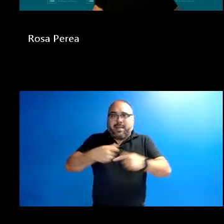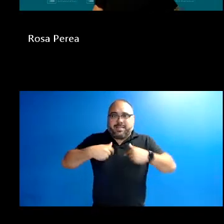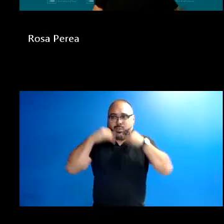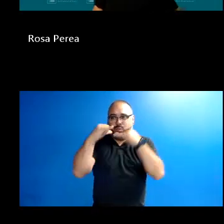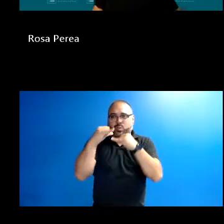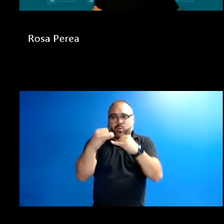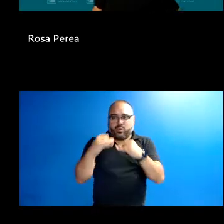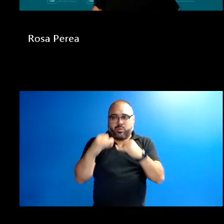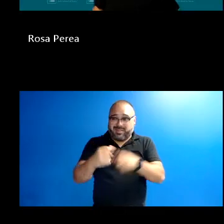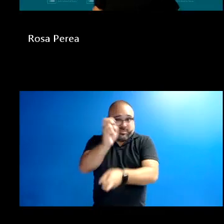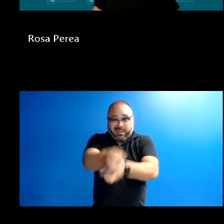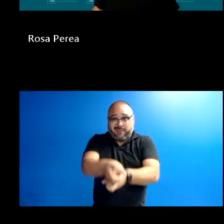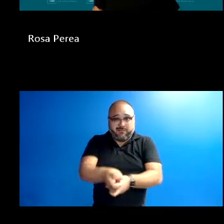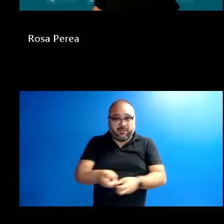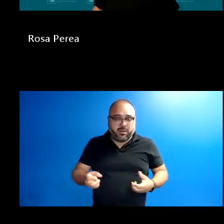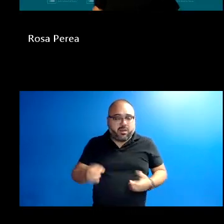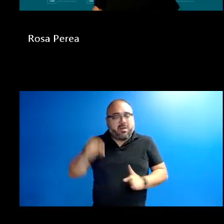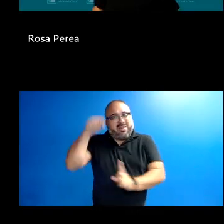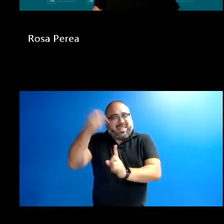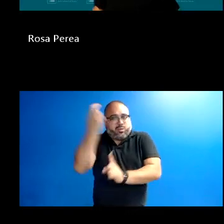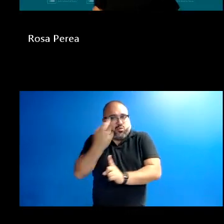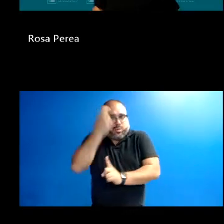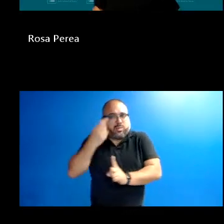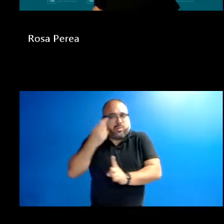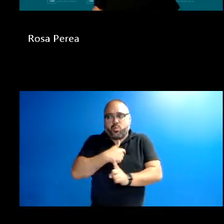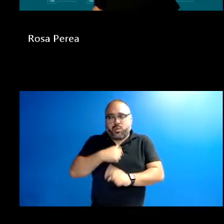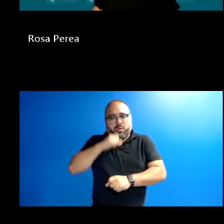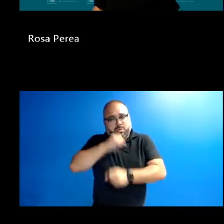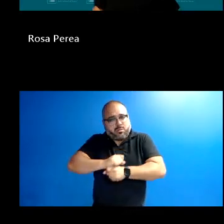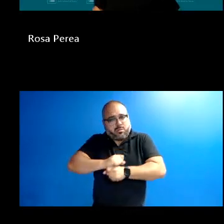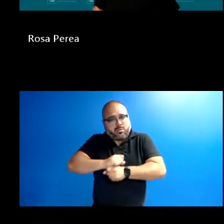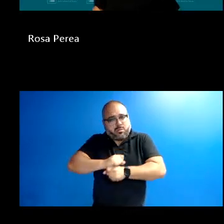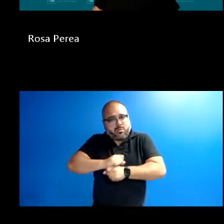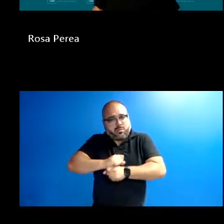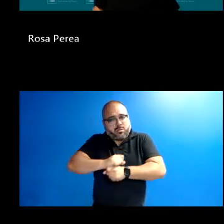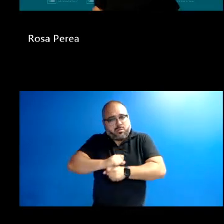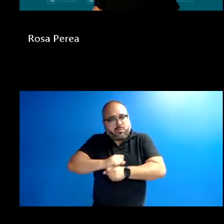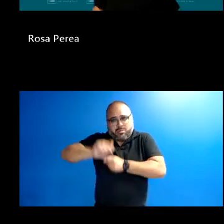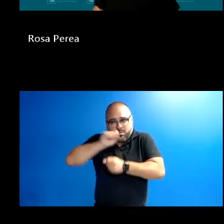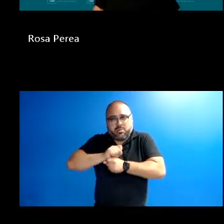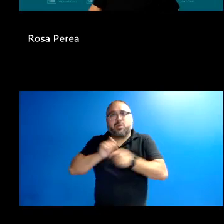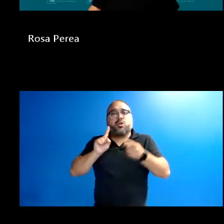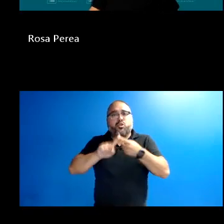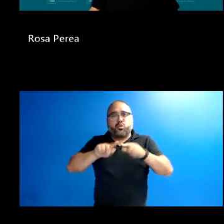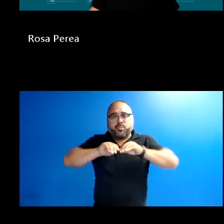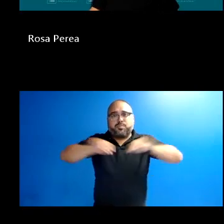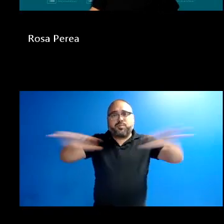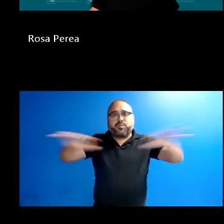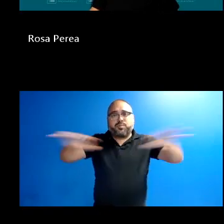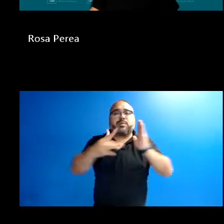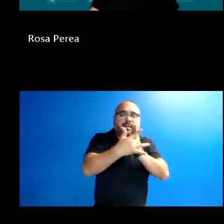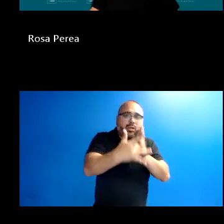do, and that's why we're working really hard to deploy all the advanced technologies that Ray described: cover conductor, undergrounding,